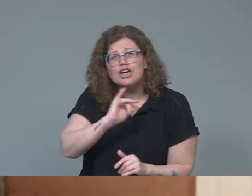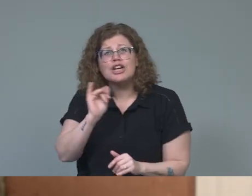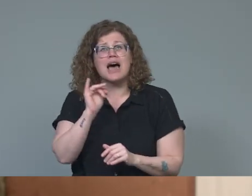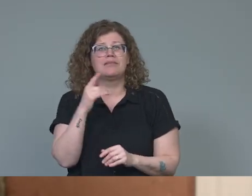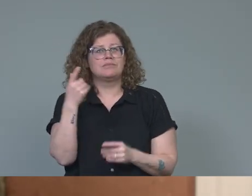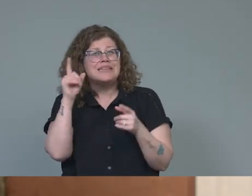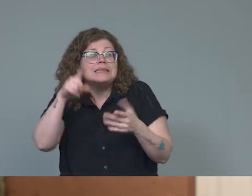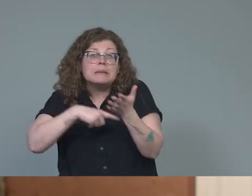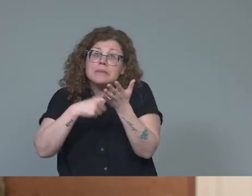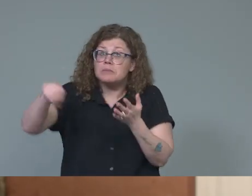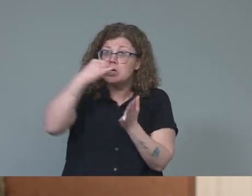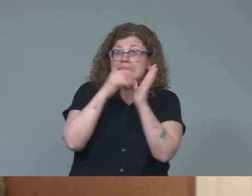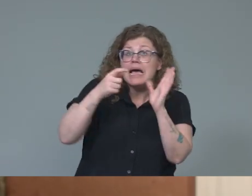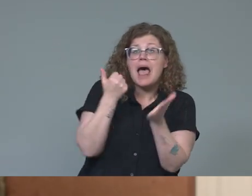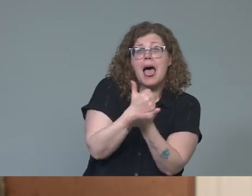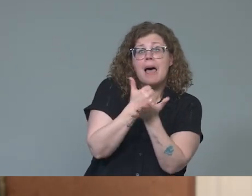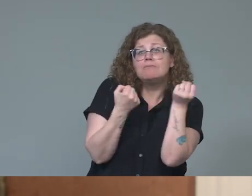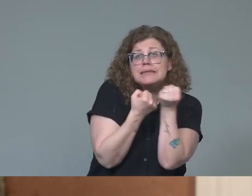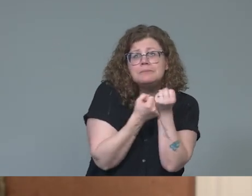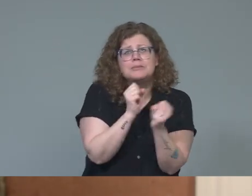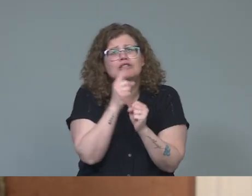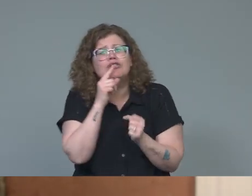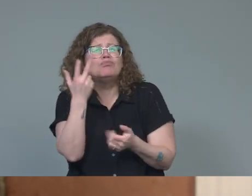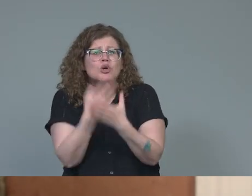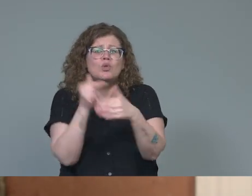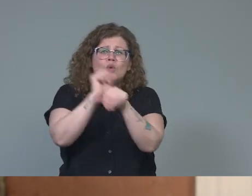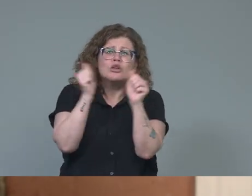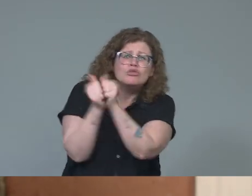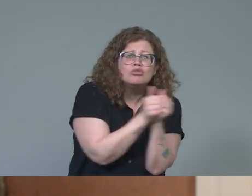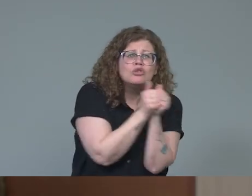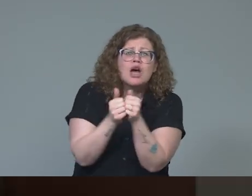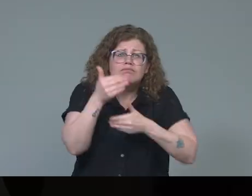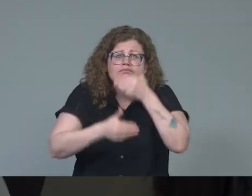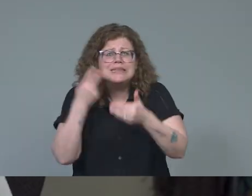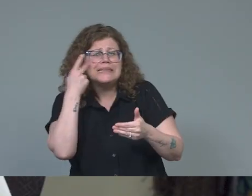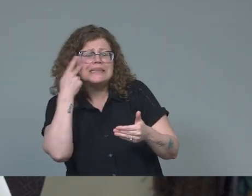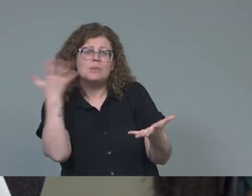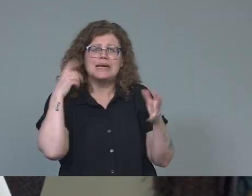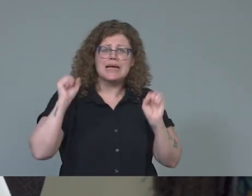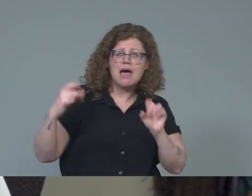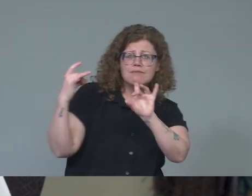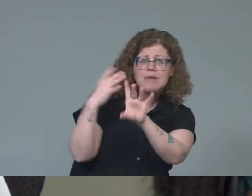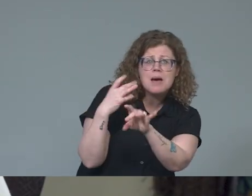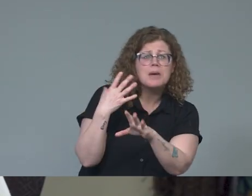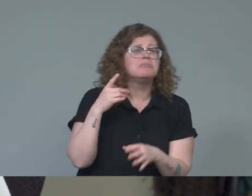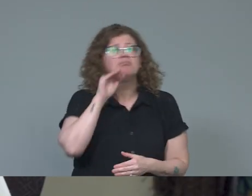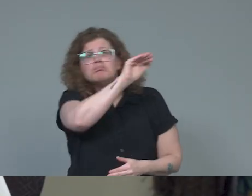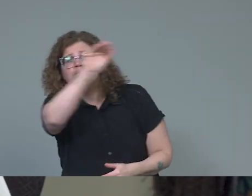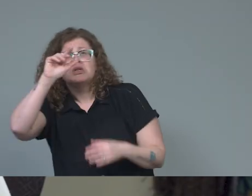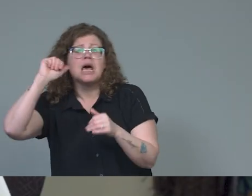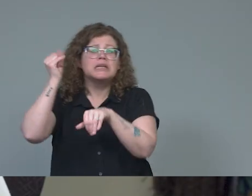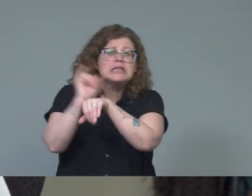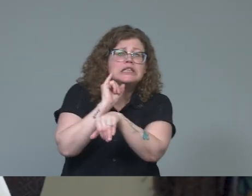within our community, the more art we're going to get, the more quality art we're going to get. It's really important for the public to be able to